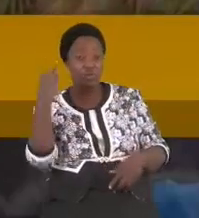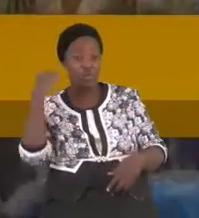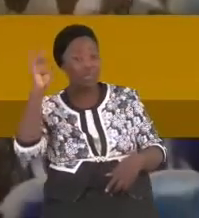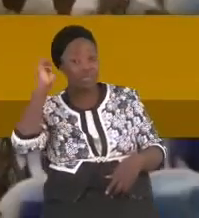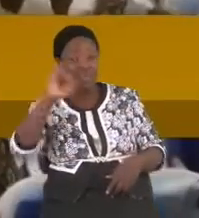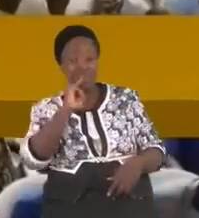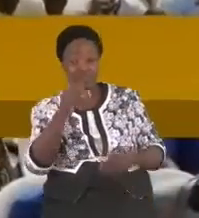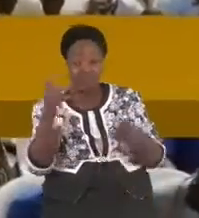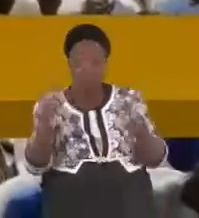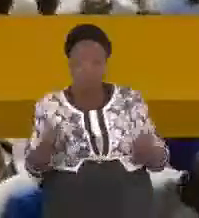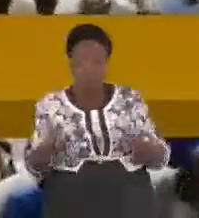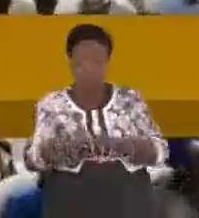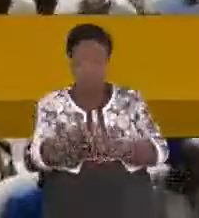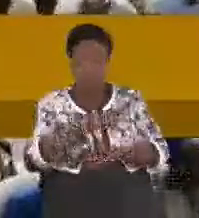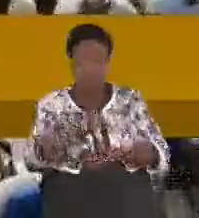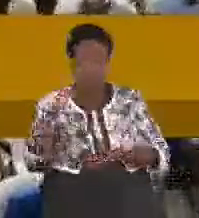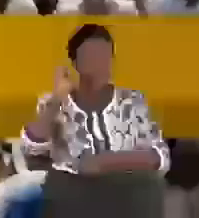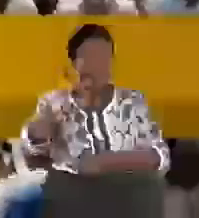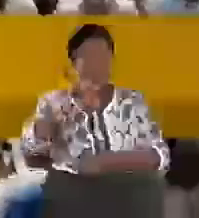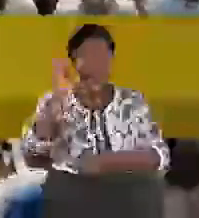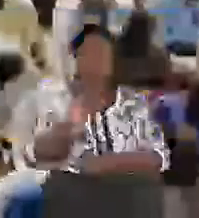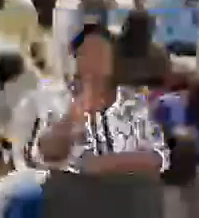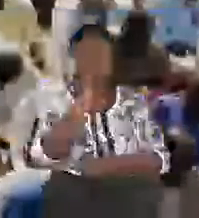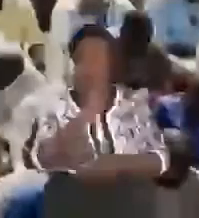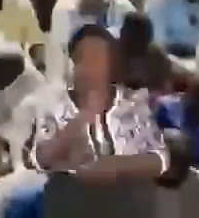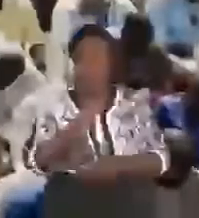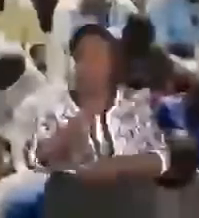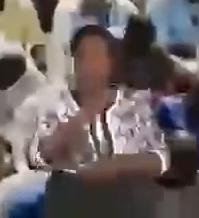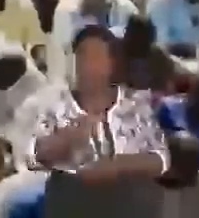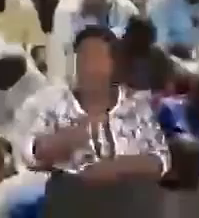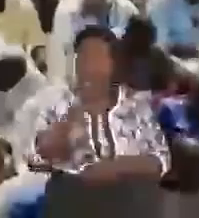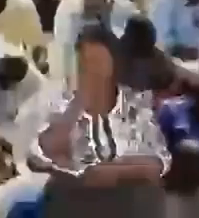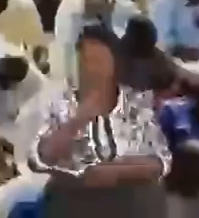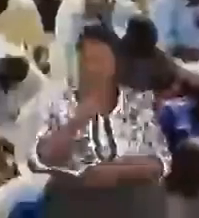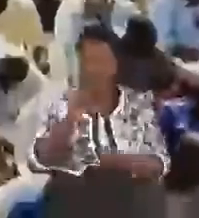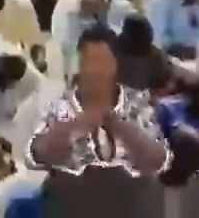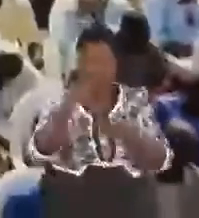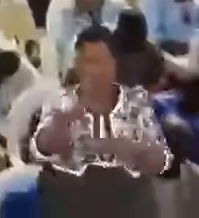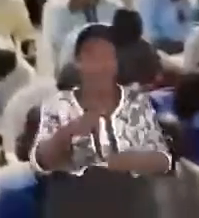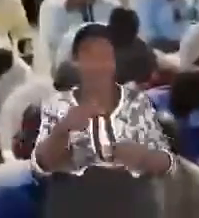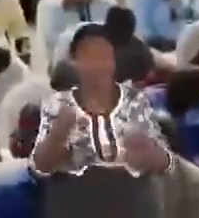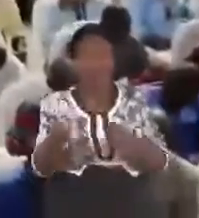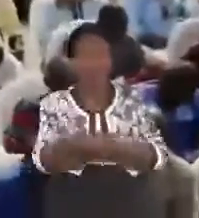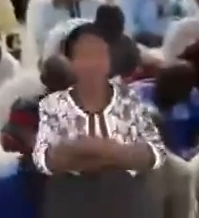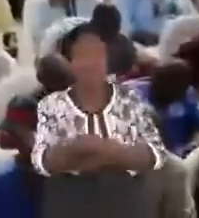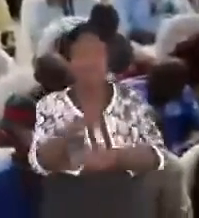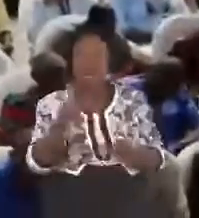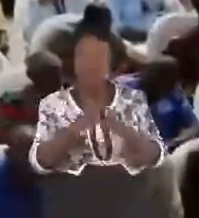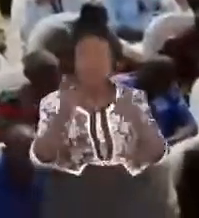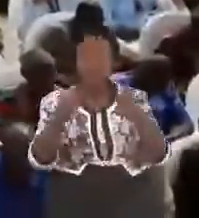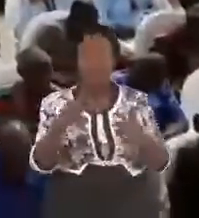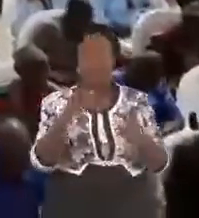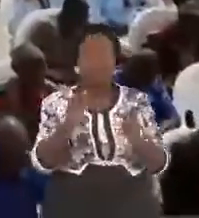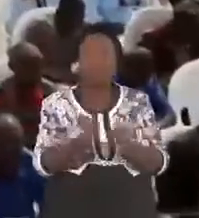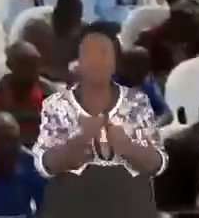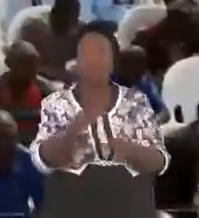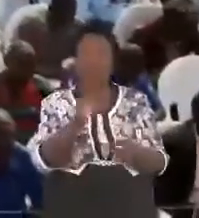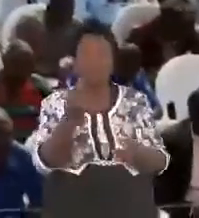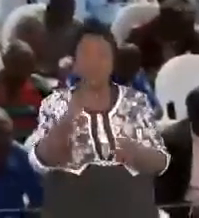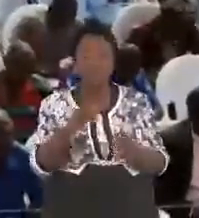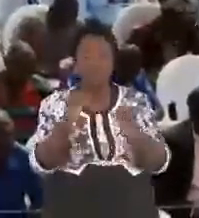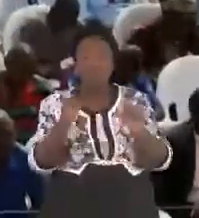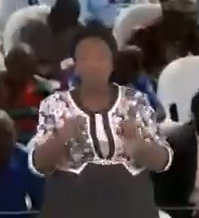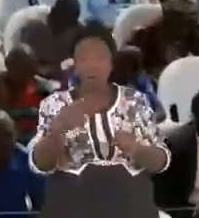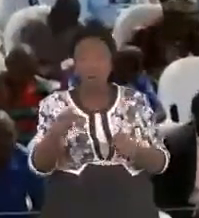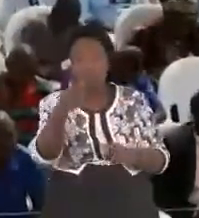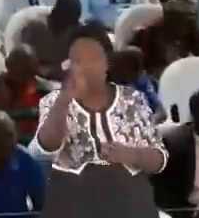it will ever be i am to you today as you are hungry for the power of god in your life it